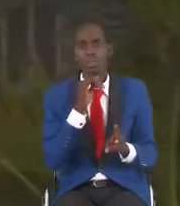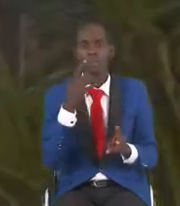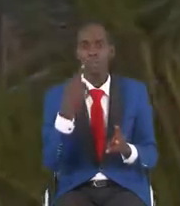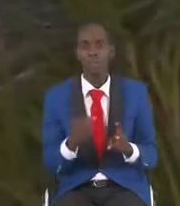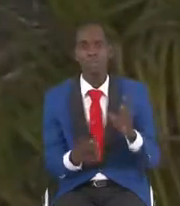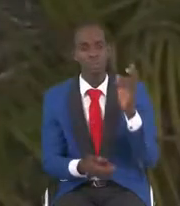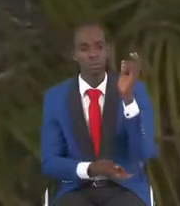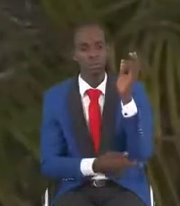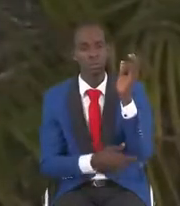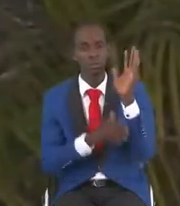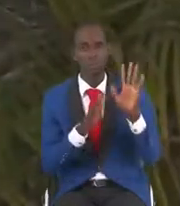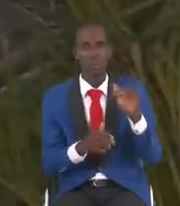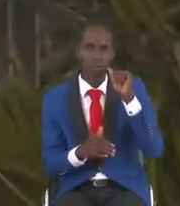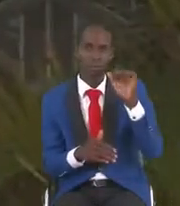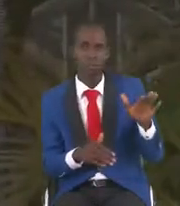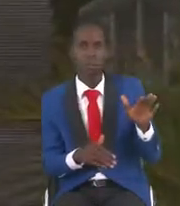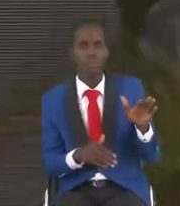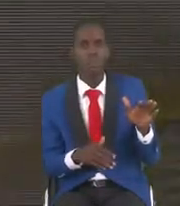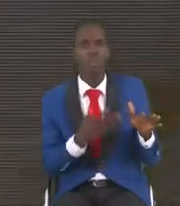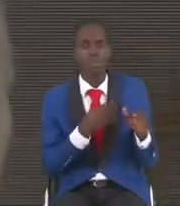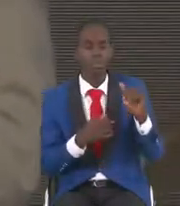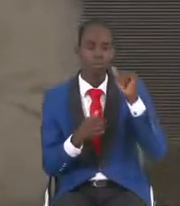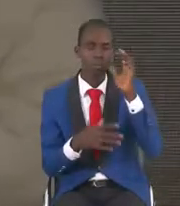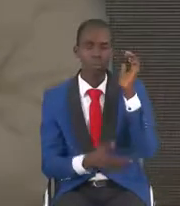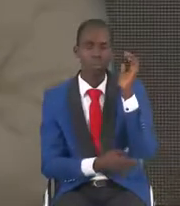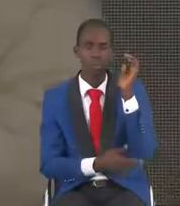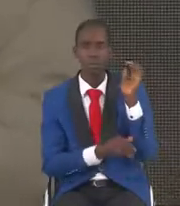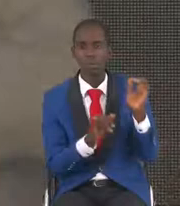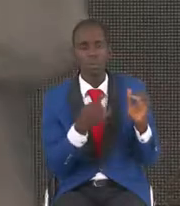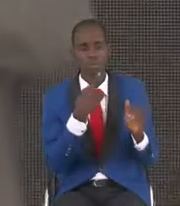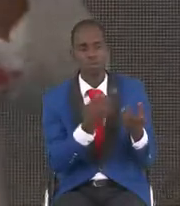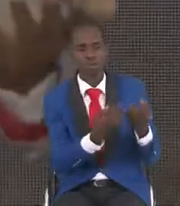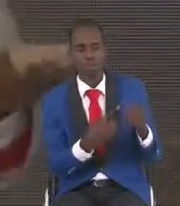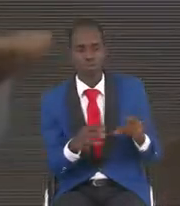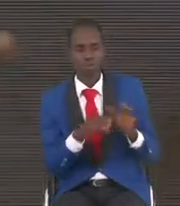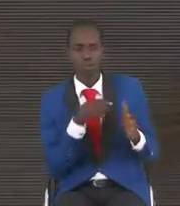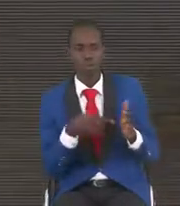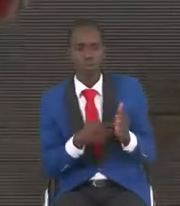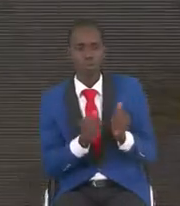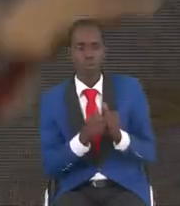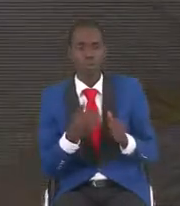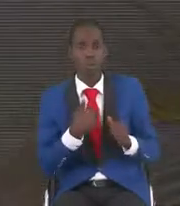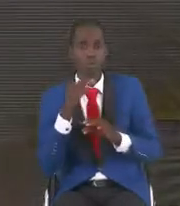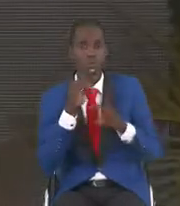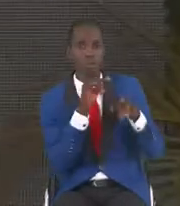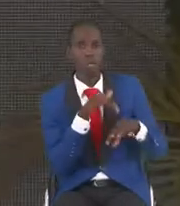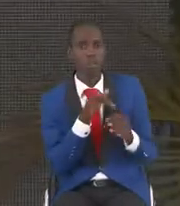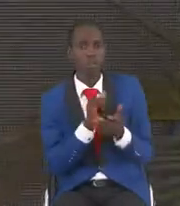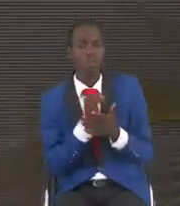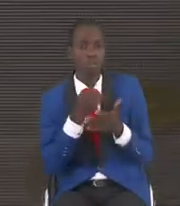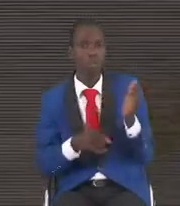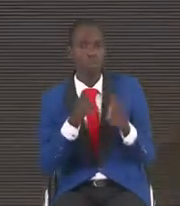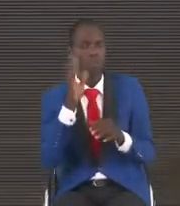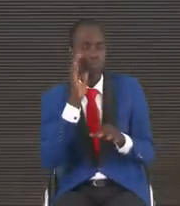the tempter. And the tempter said, come, do this with me. If you look at that, that's what you'll do. But